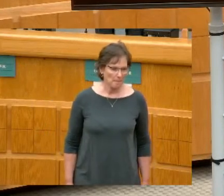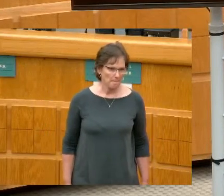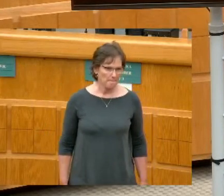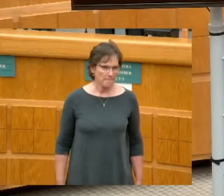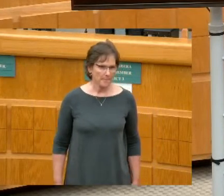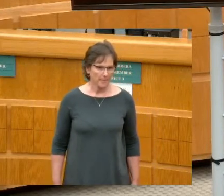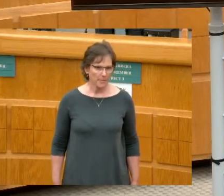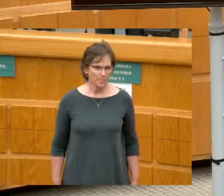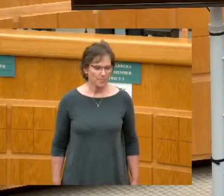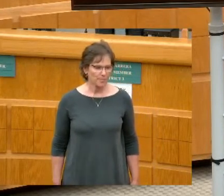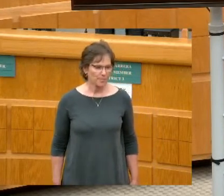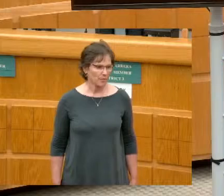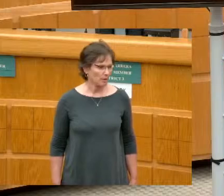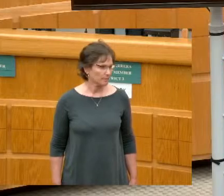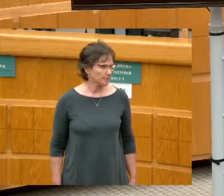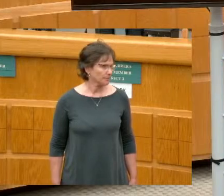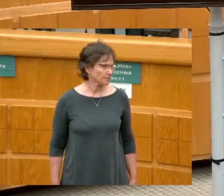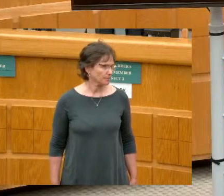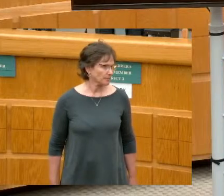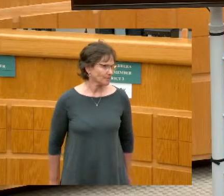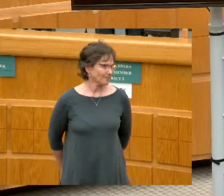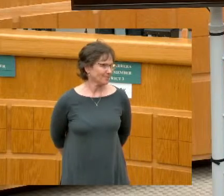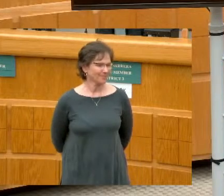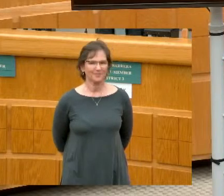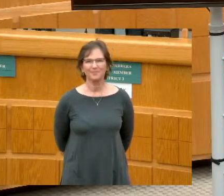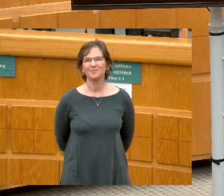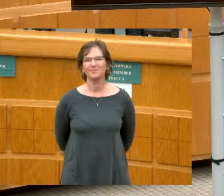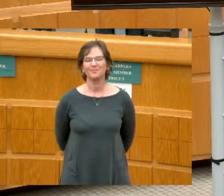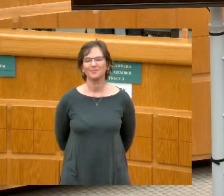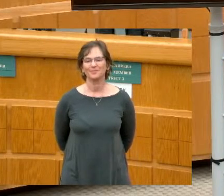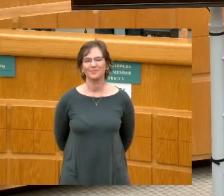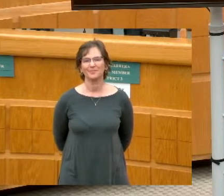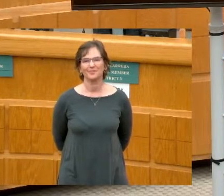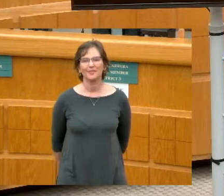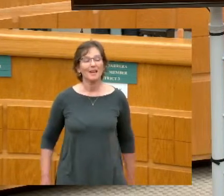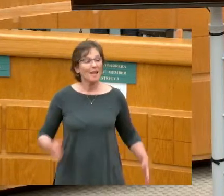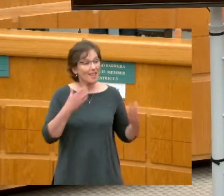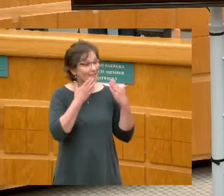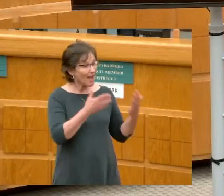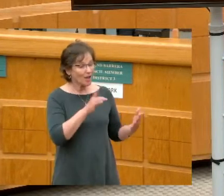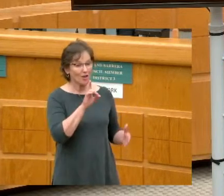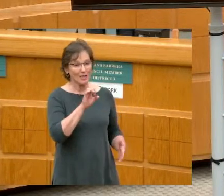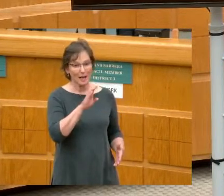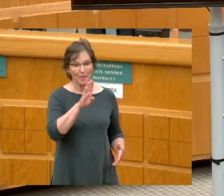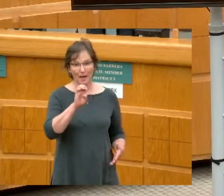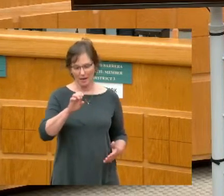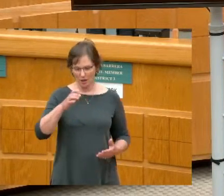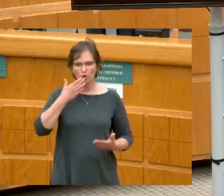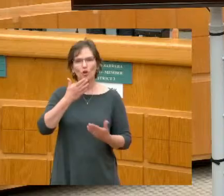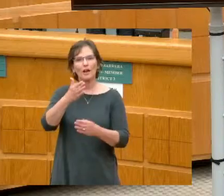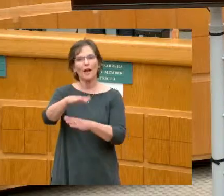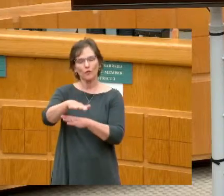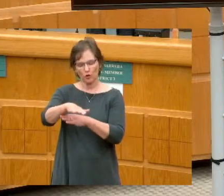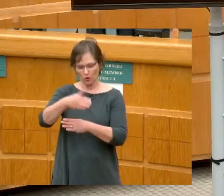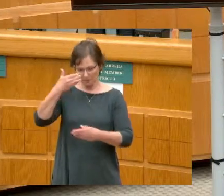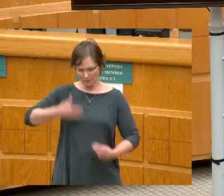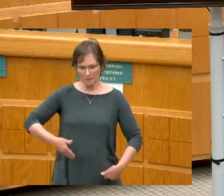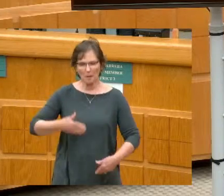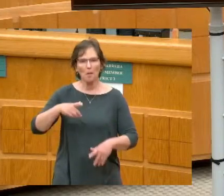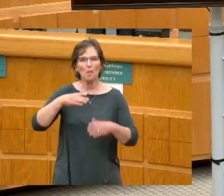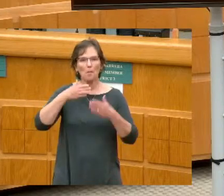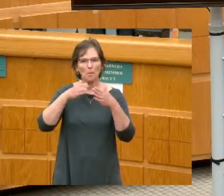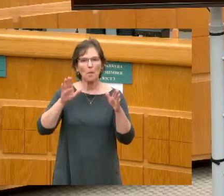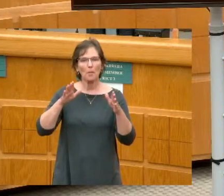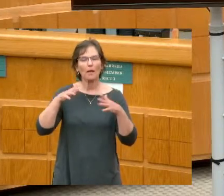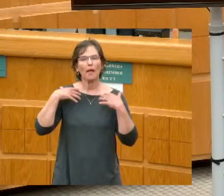la clínica está disponible y puede llamar al 826-8019. Asimismo, el Departamento de Salud cuenta con otros recursos